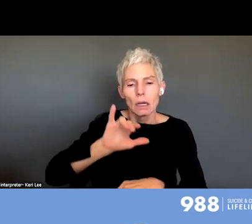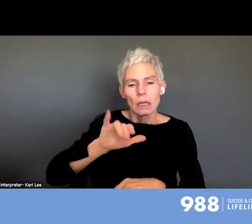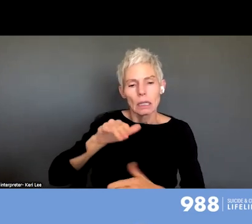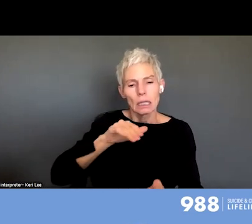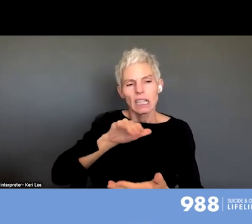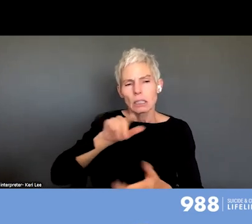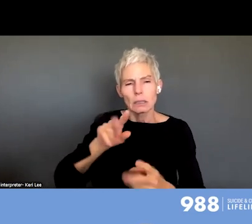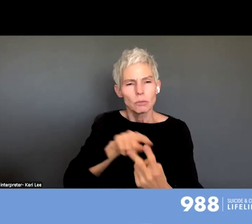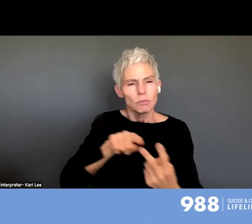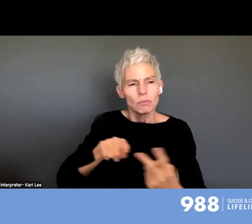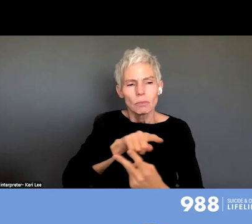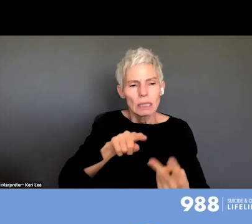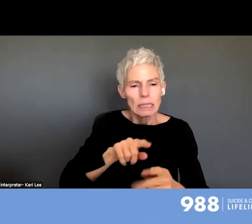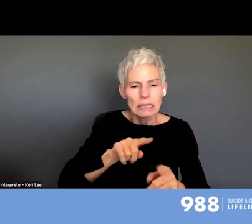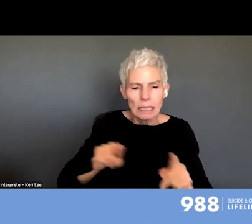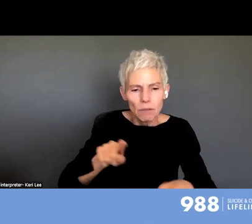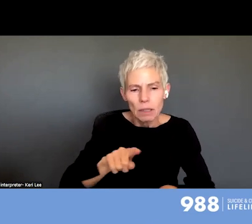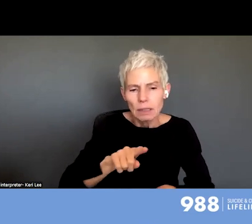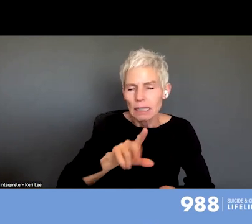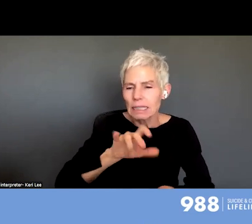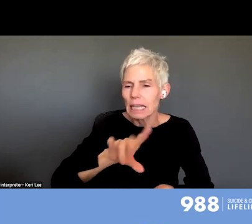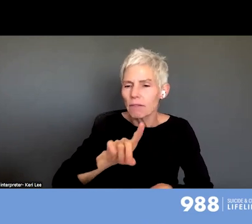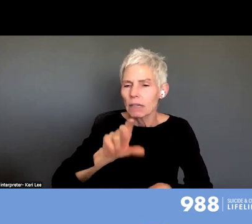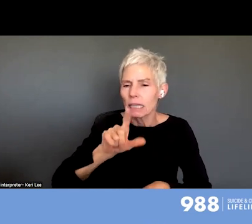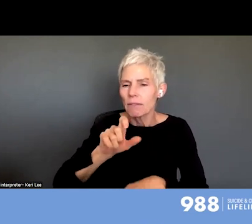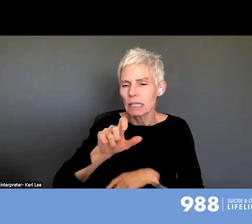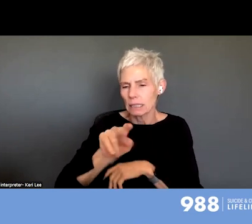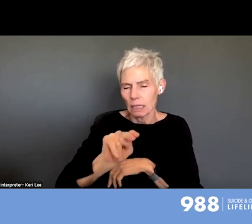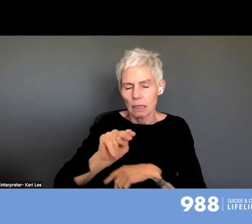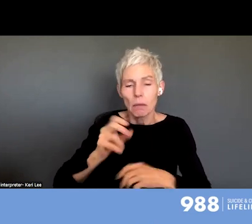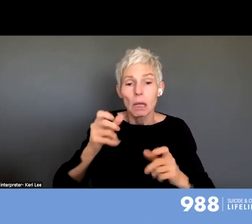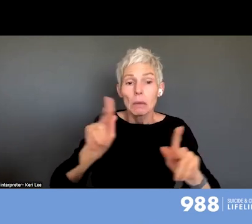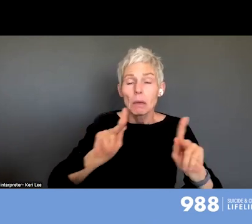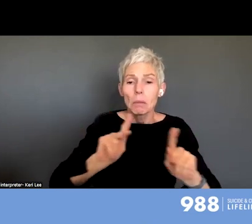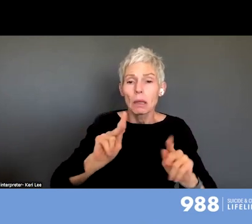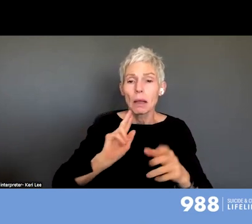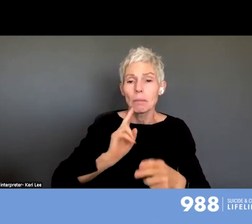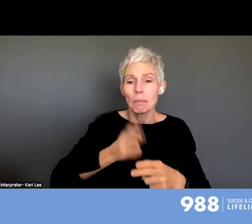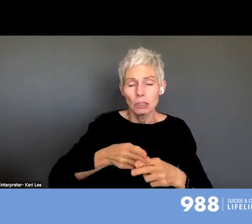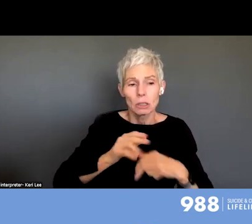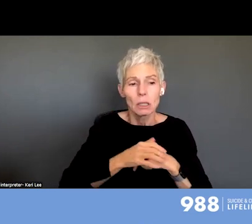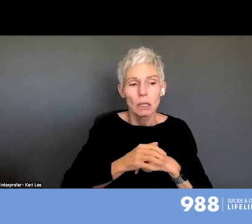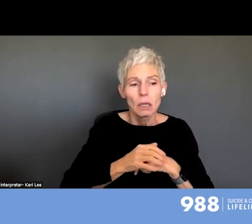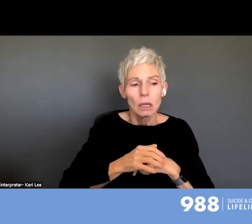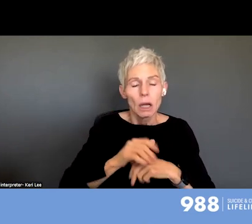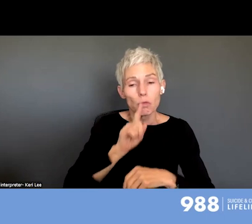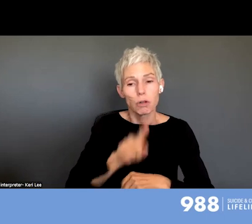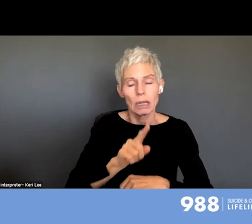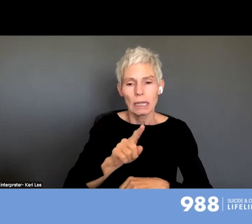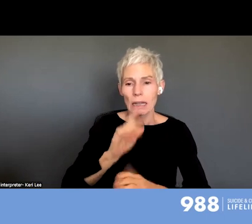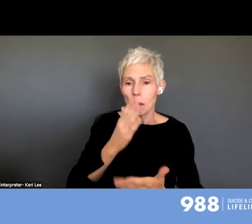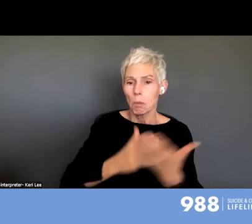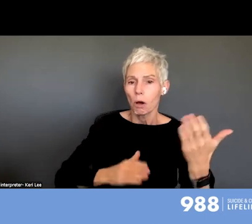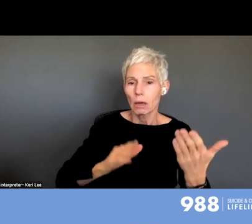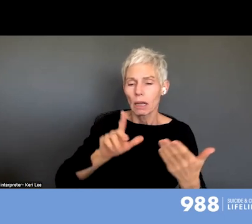colleagues, Dr. Richard McKeon, David Covington, a number of them pointed out in an article that was published in Suicide and Life-Threatening Behavior, a novel aspect of how the Lifeline